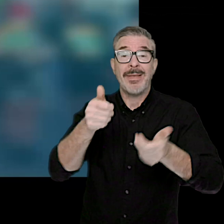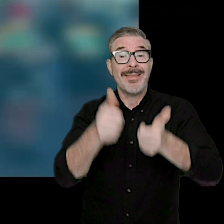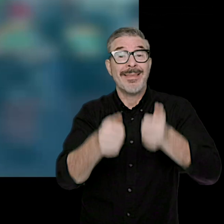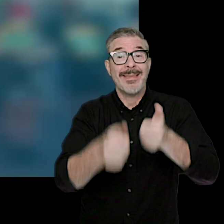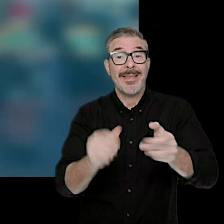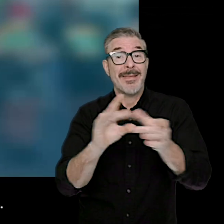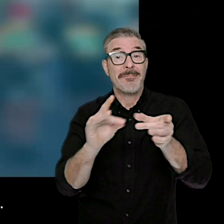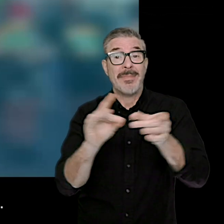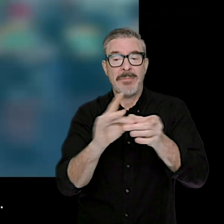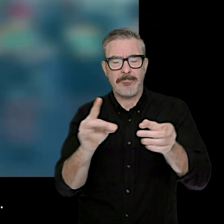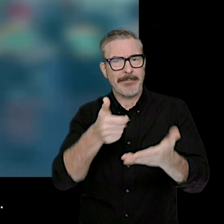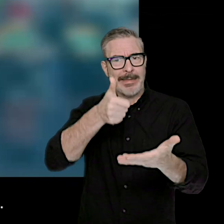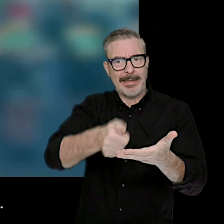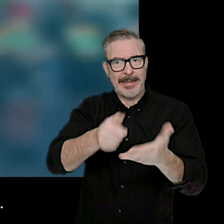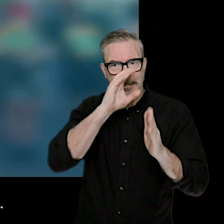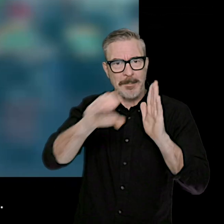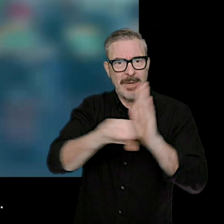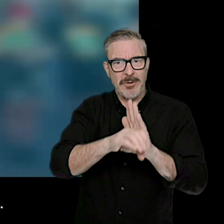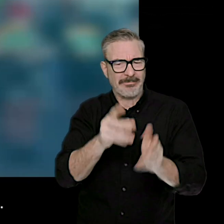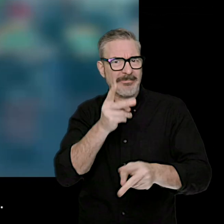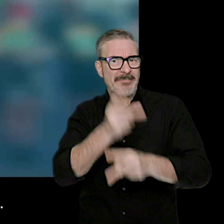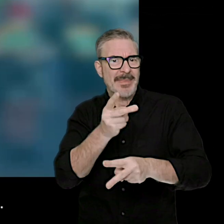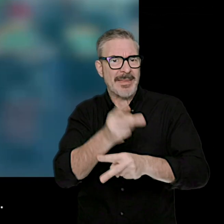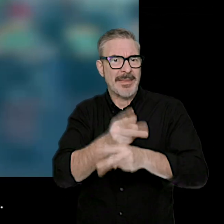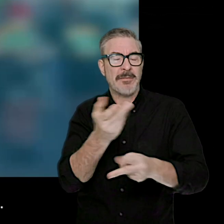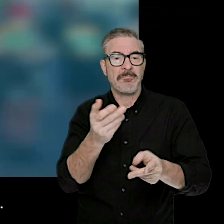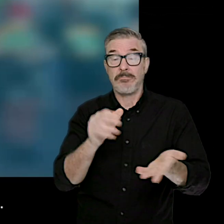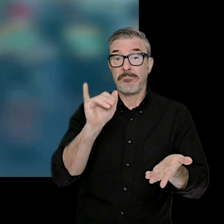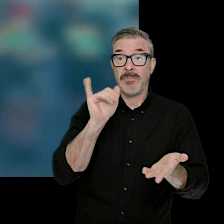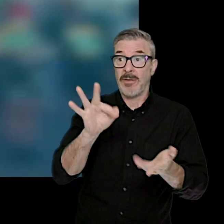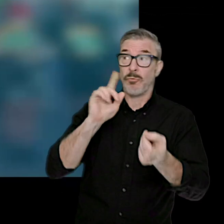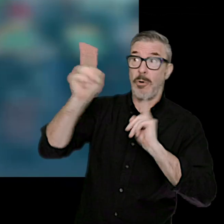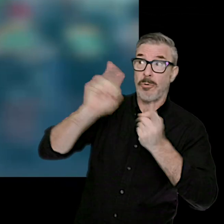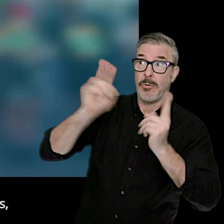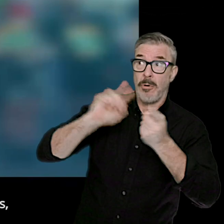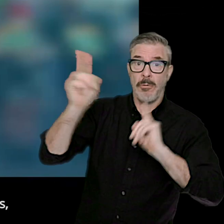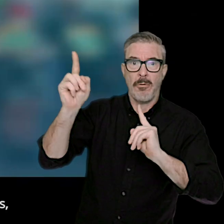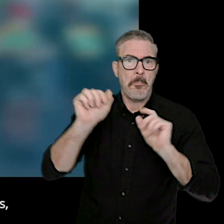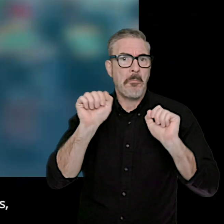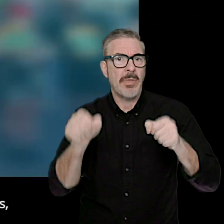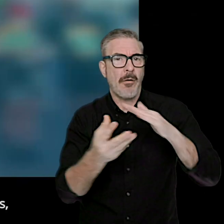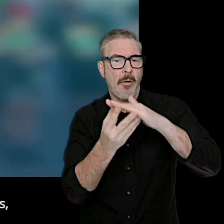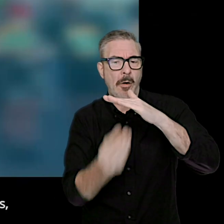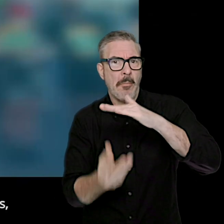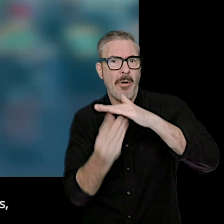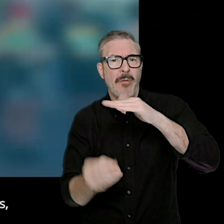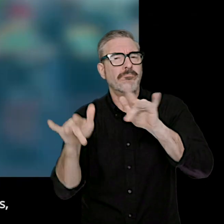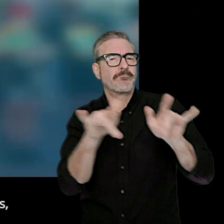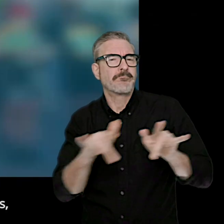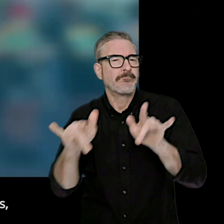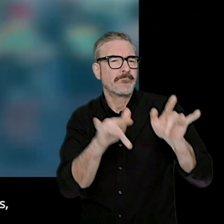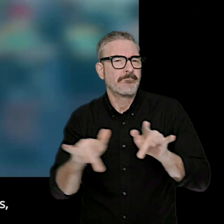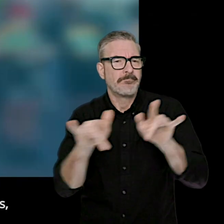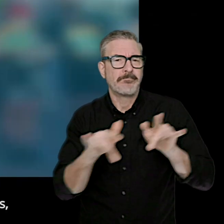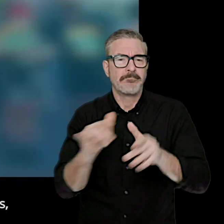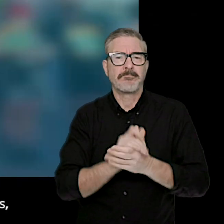And other things to take note of or to write down is correspondence. So you take screenshots of